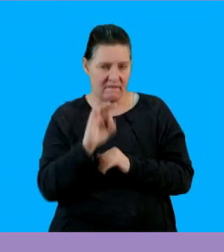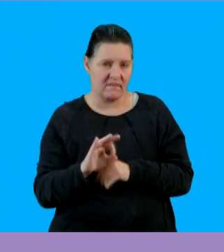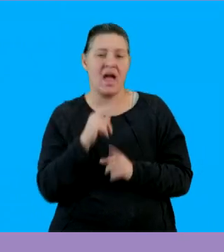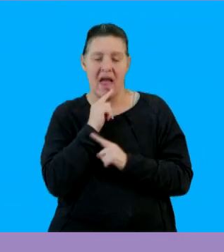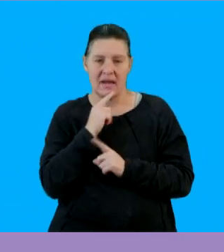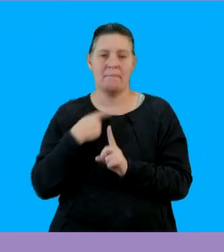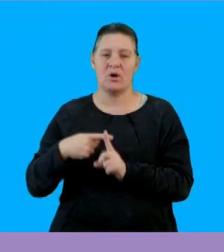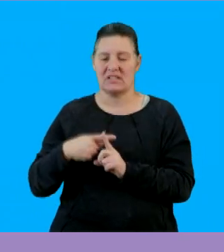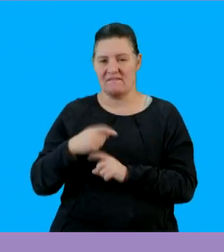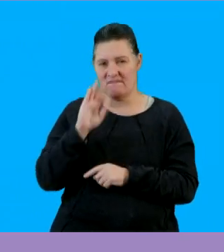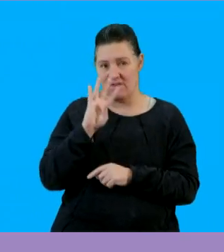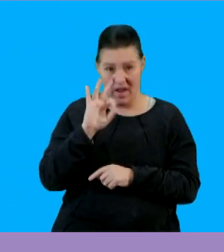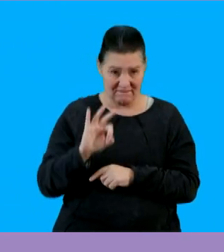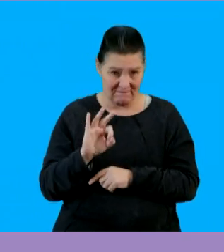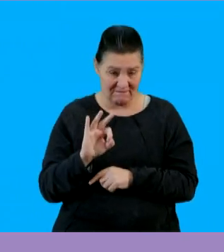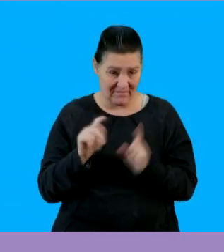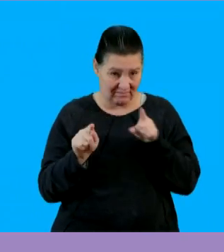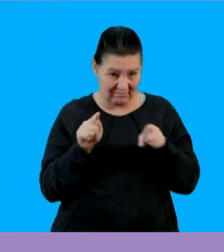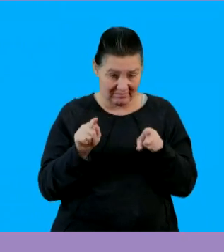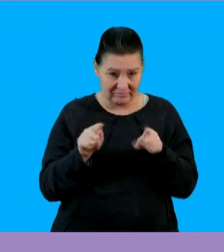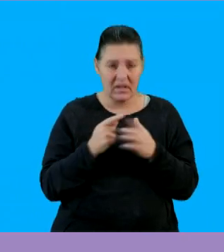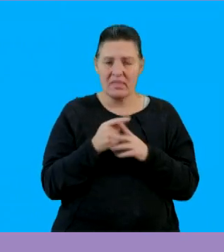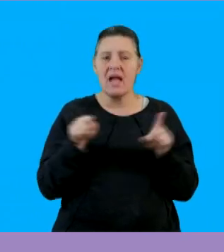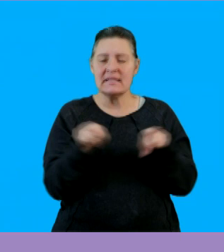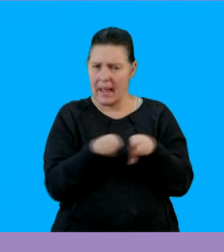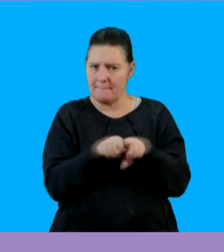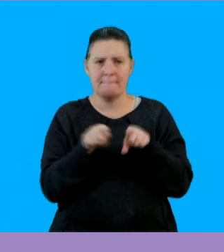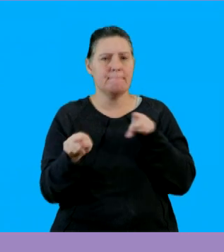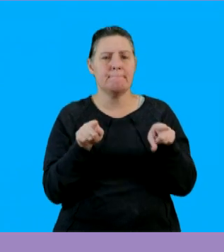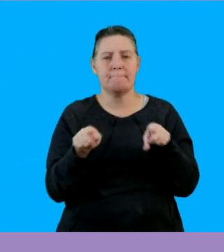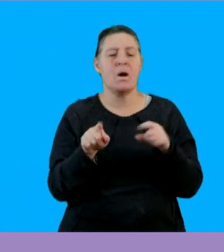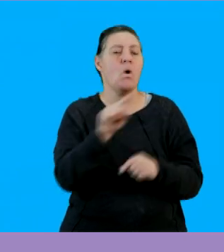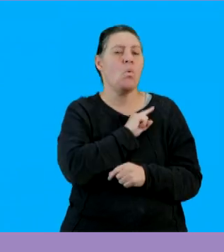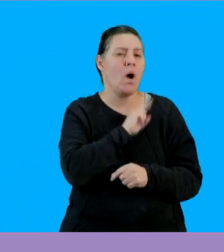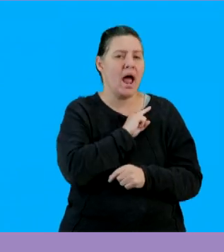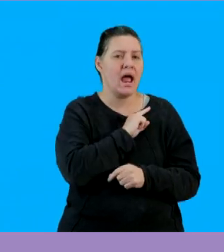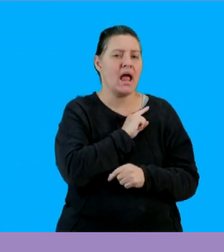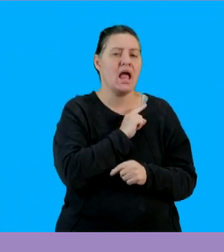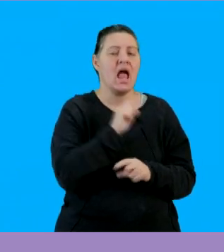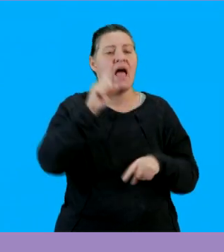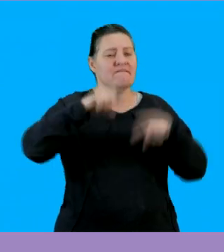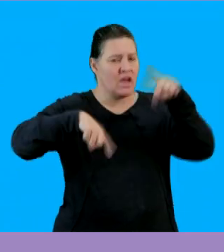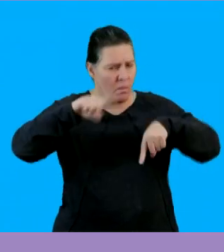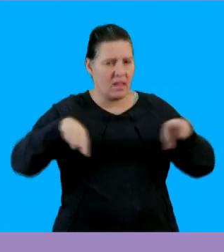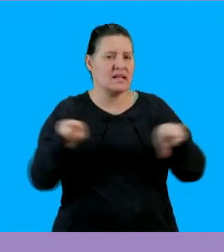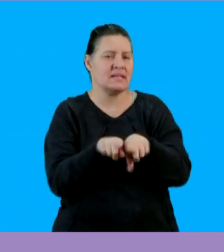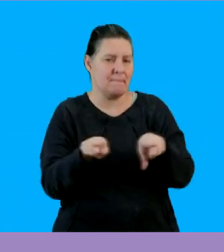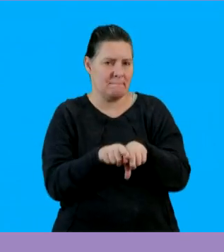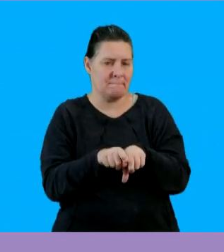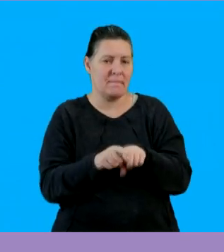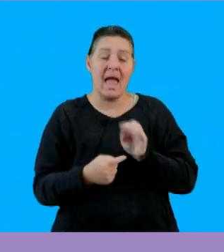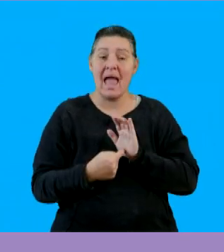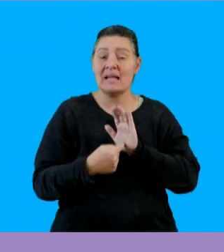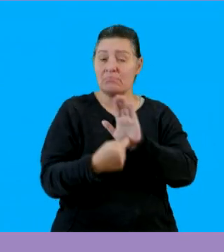negative 4f, and a positive 4f. Now remember, they are like terms because they have the same